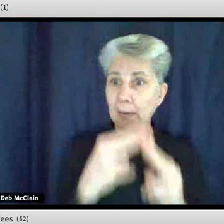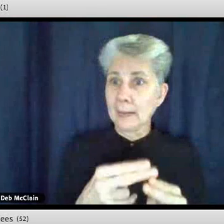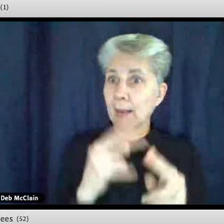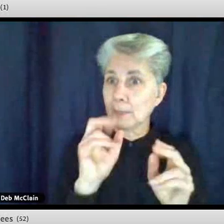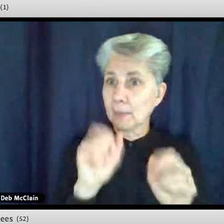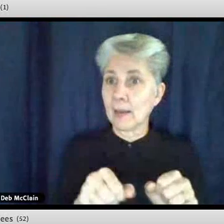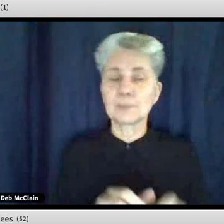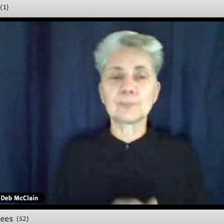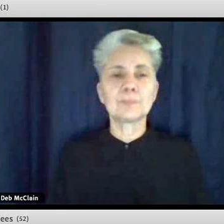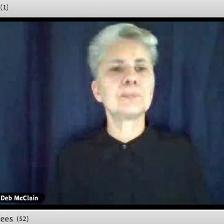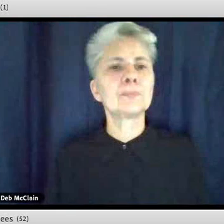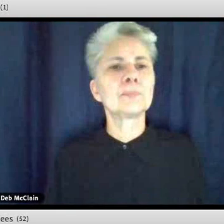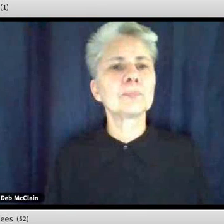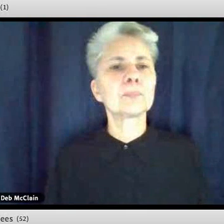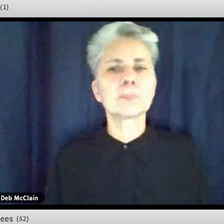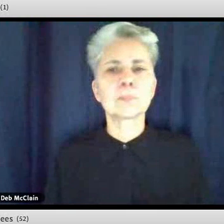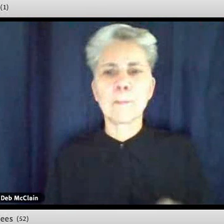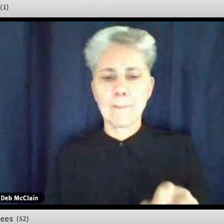by library.